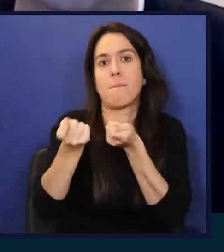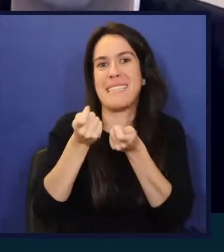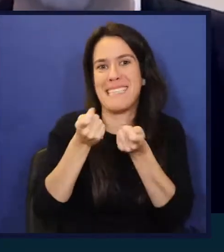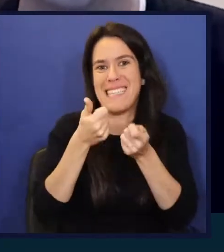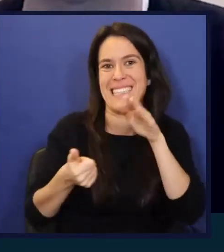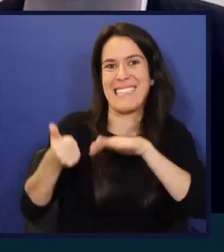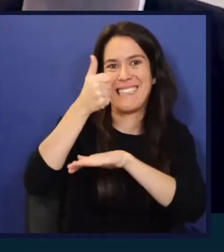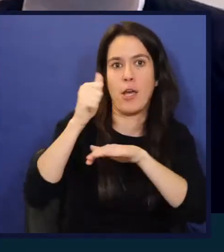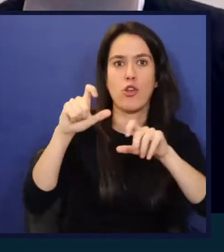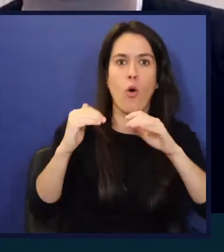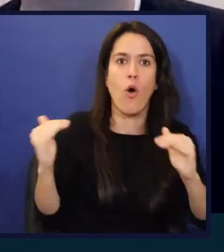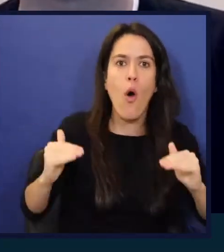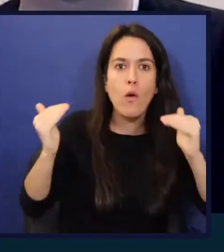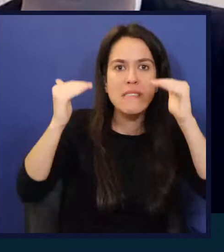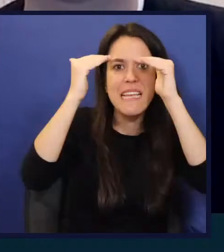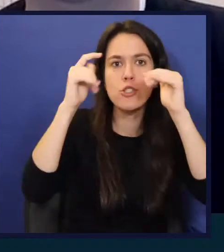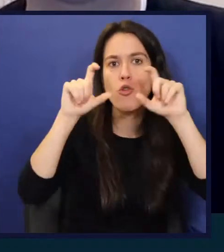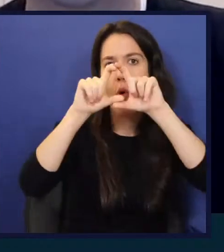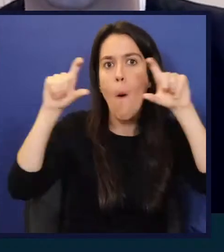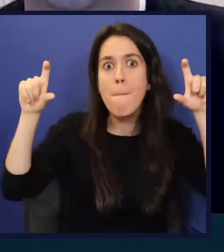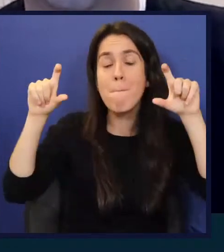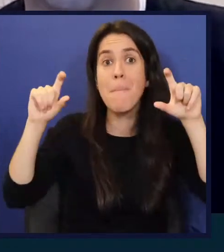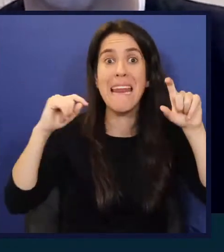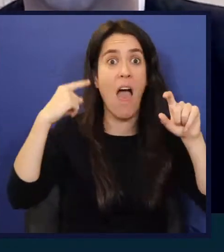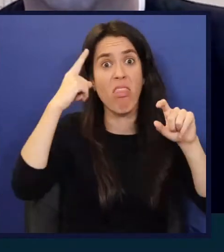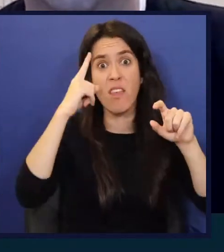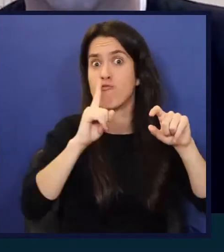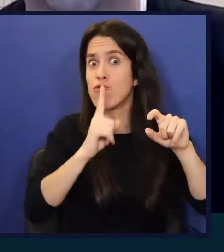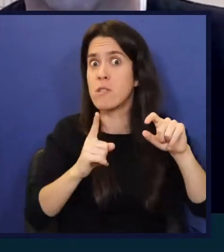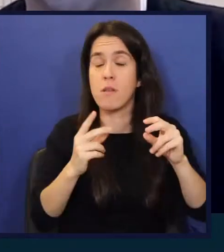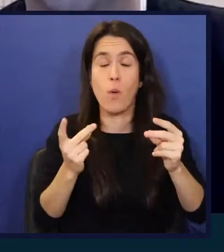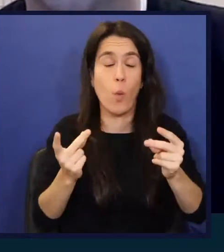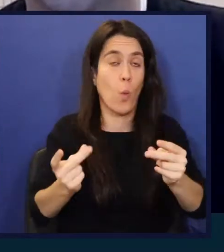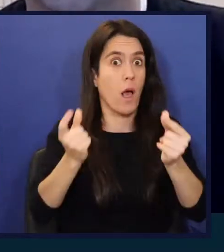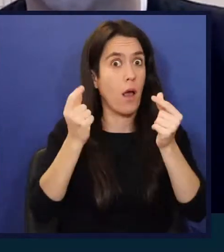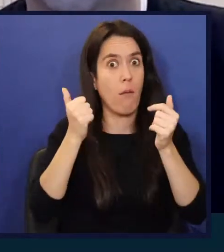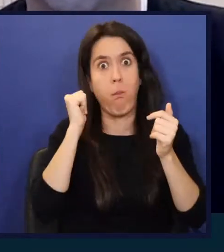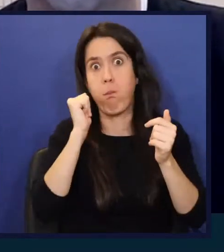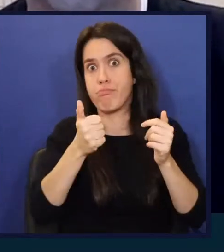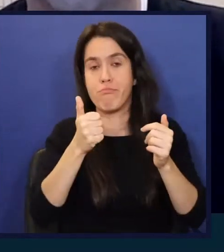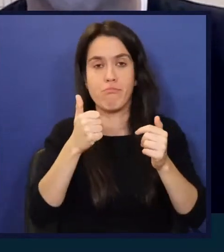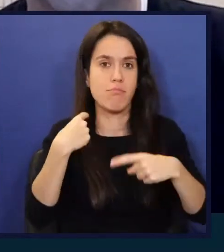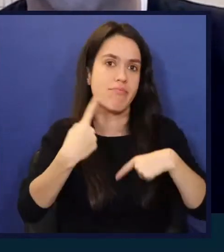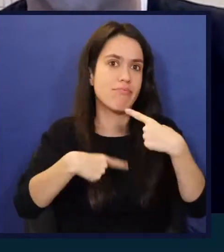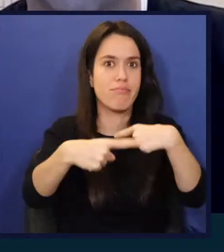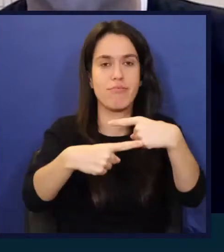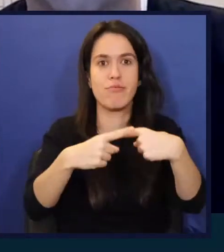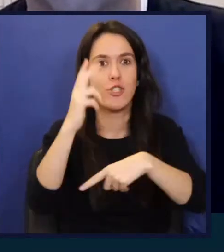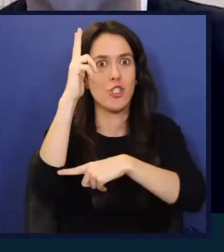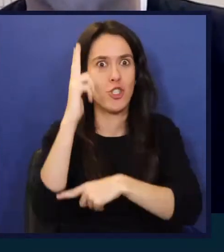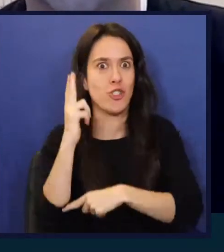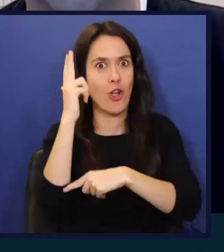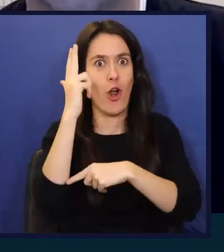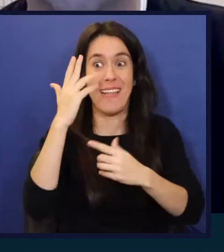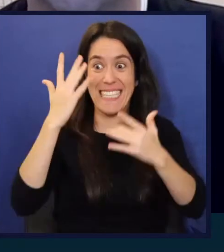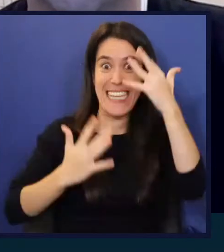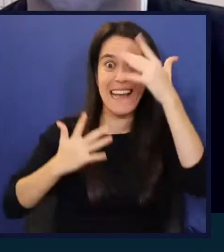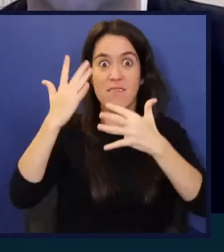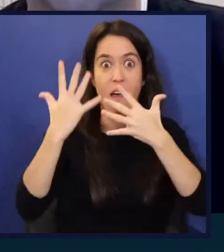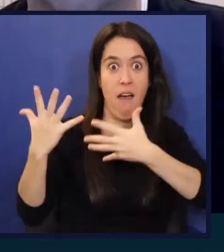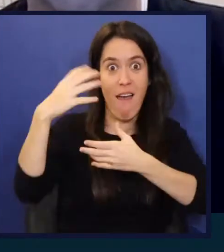your companies, then that is a really, really quick way of starting to use more data